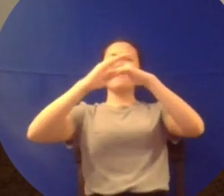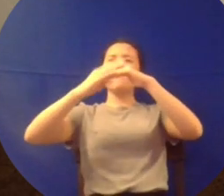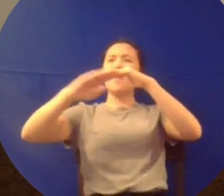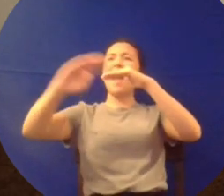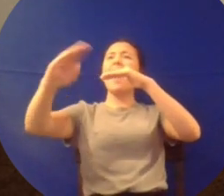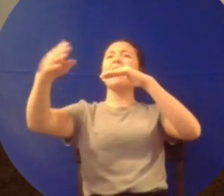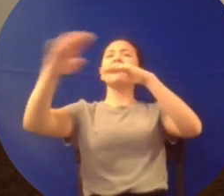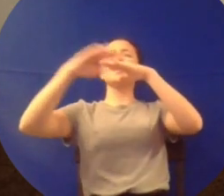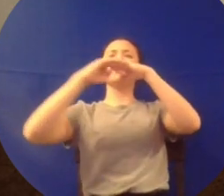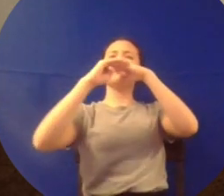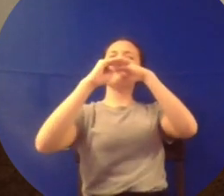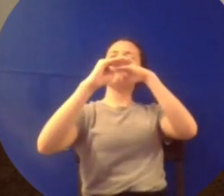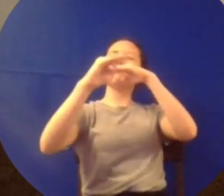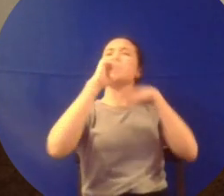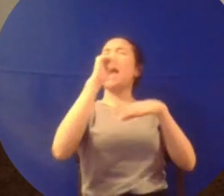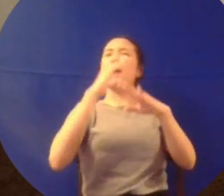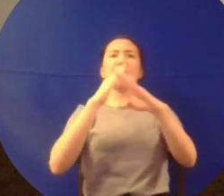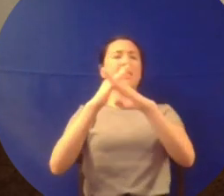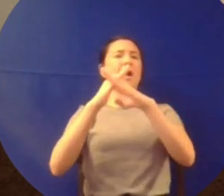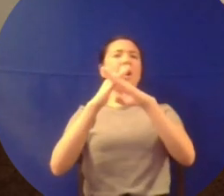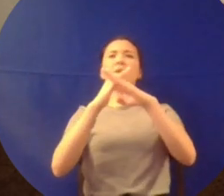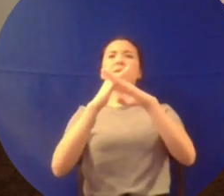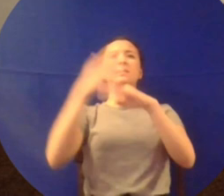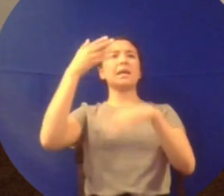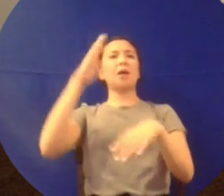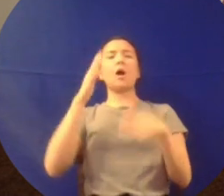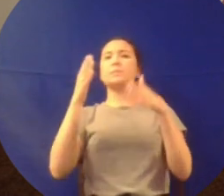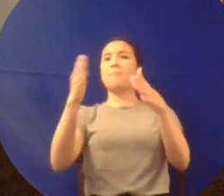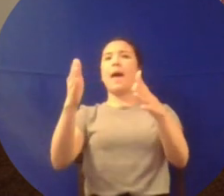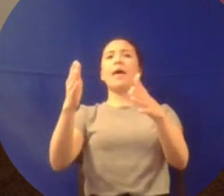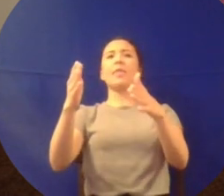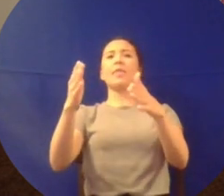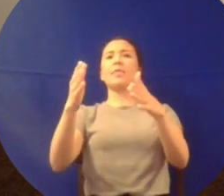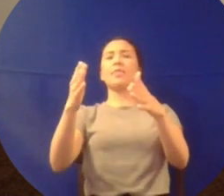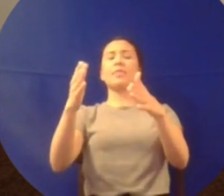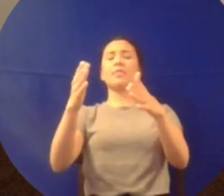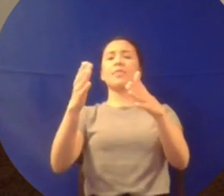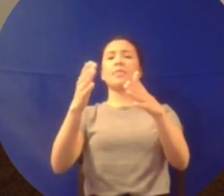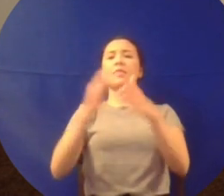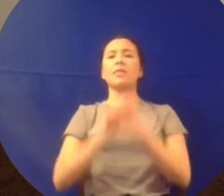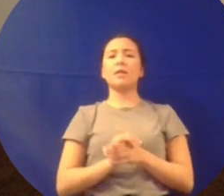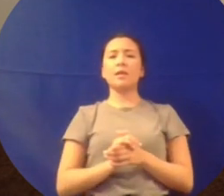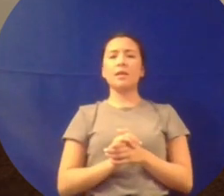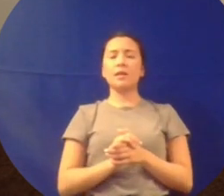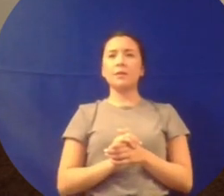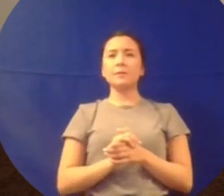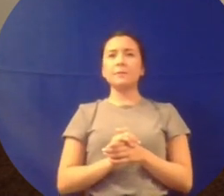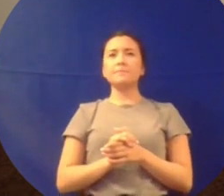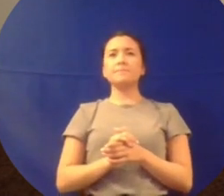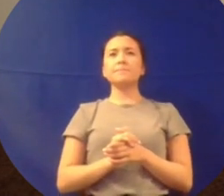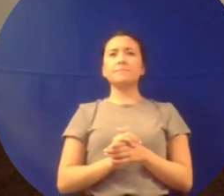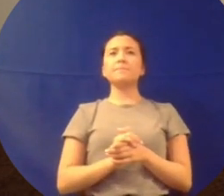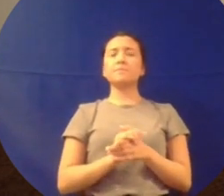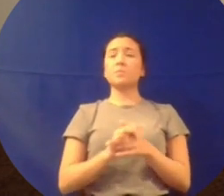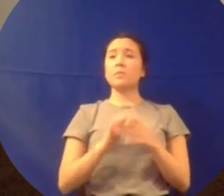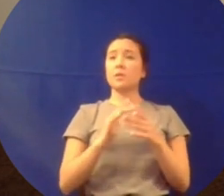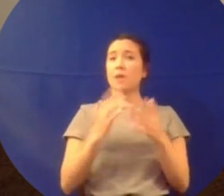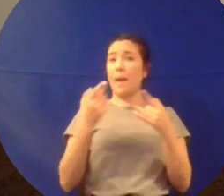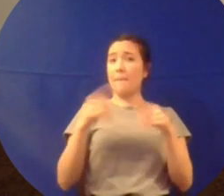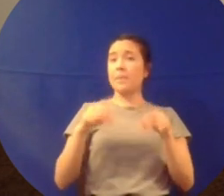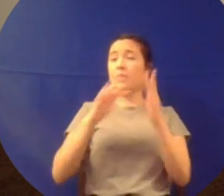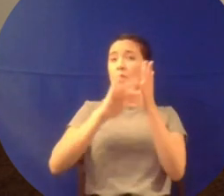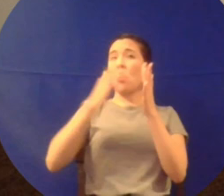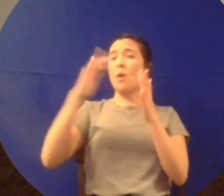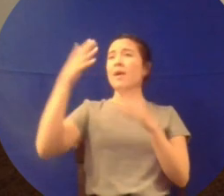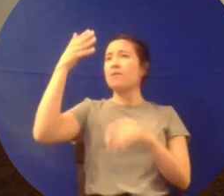put obstacles in God's path. Smooth out the rough edges. and the glory of God will